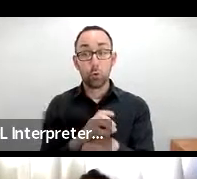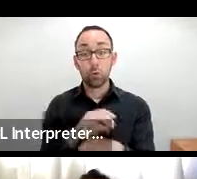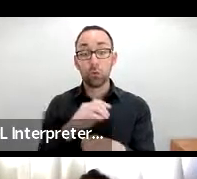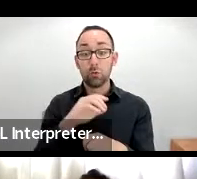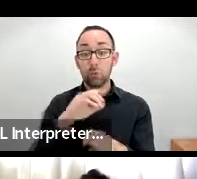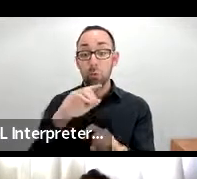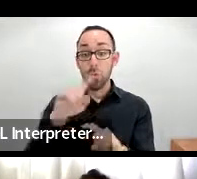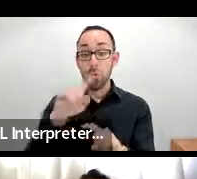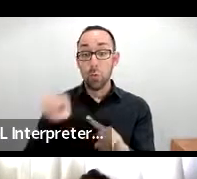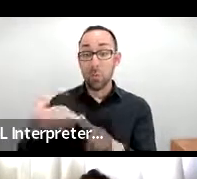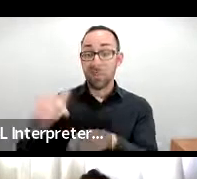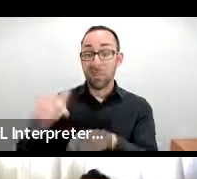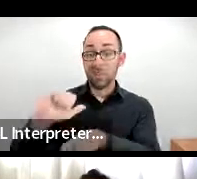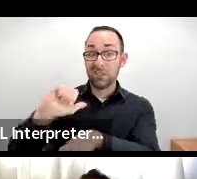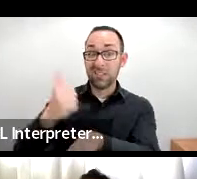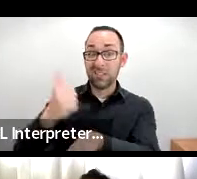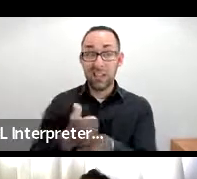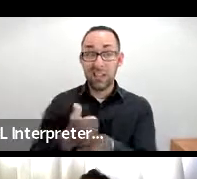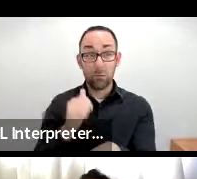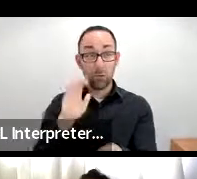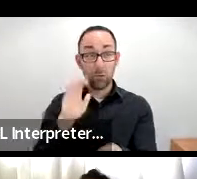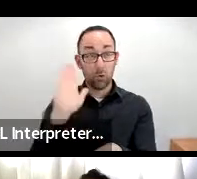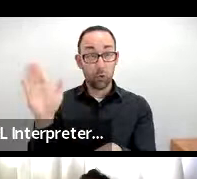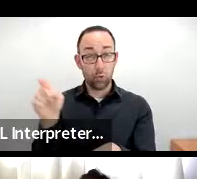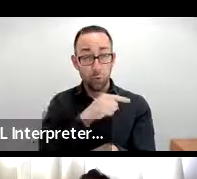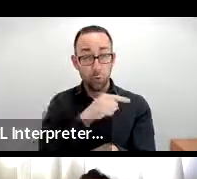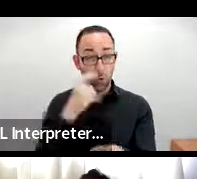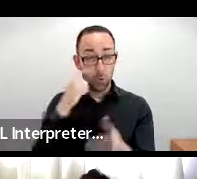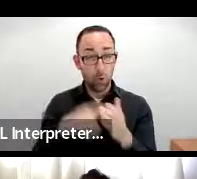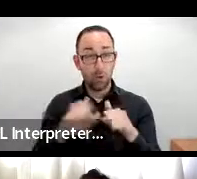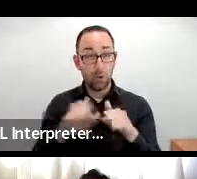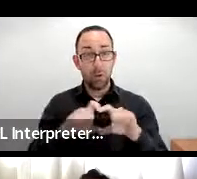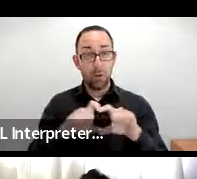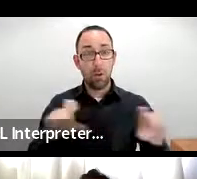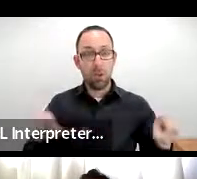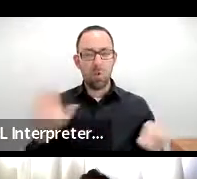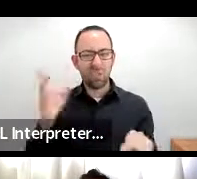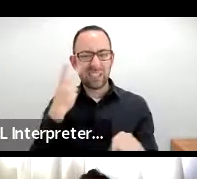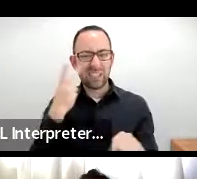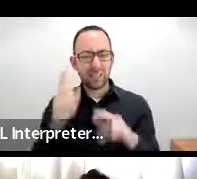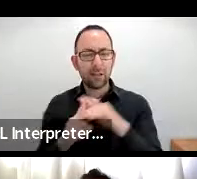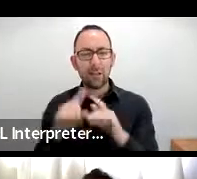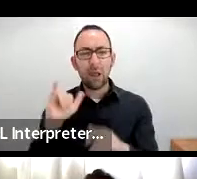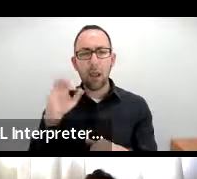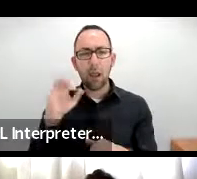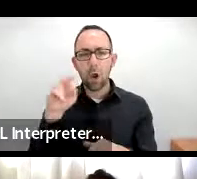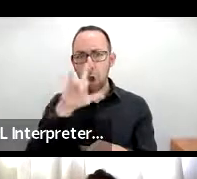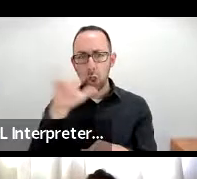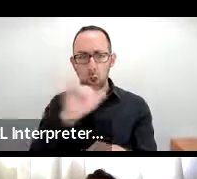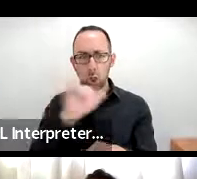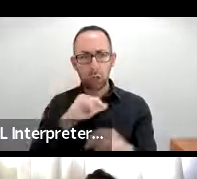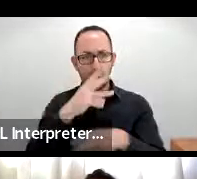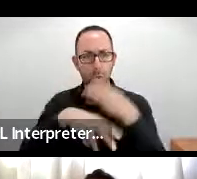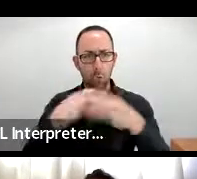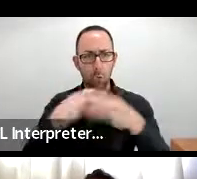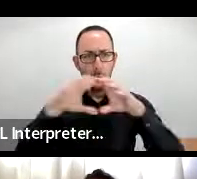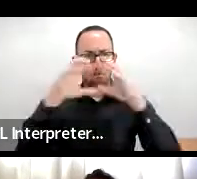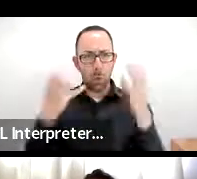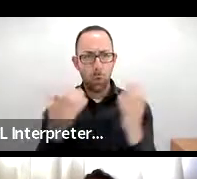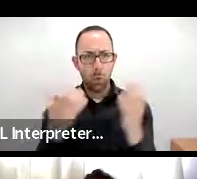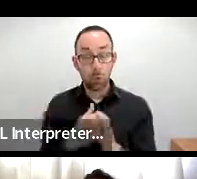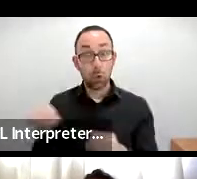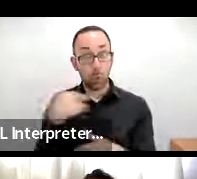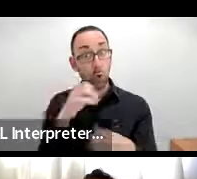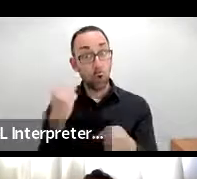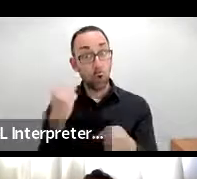the function, you will see a globe icon at the bottom of your screen. And to listen to the interpretation, please select the globe